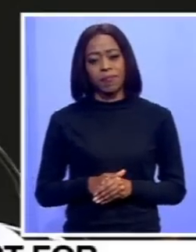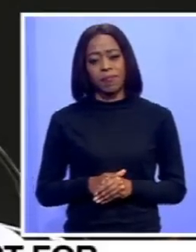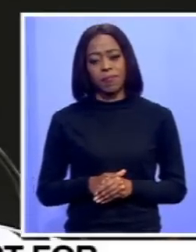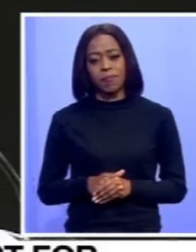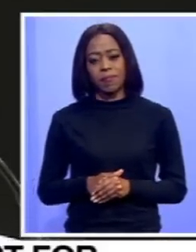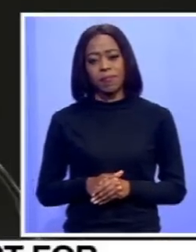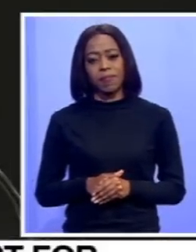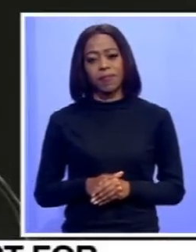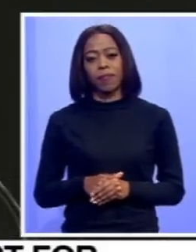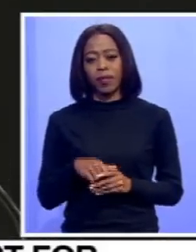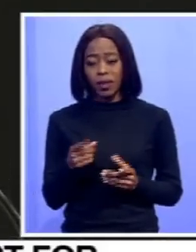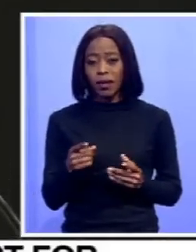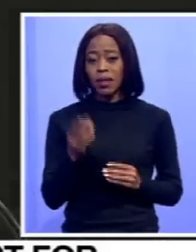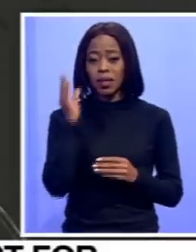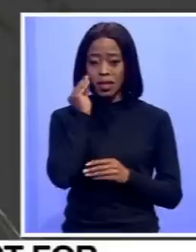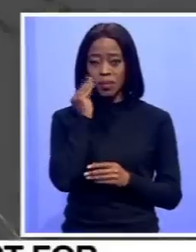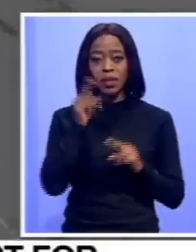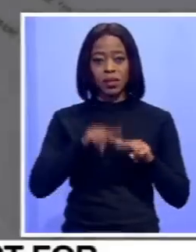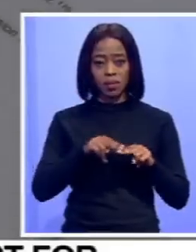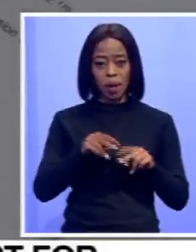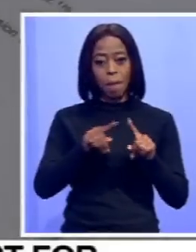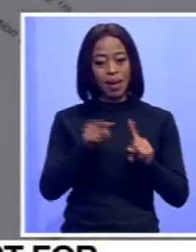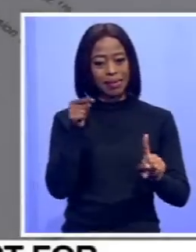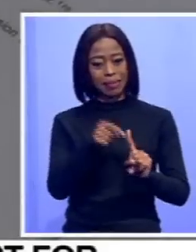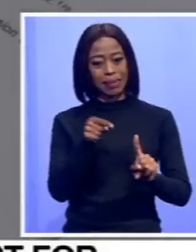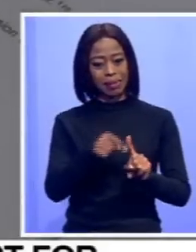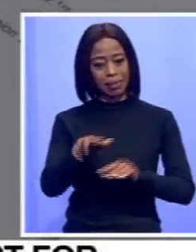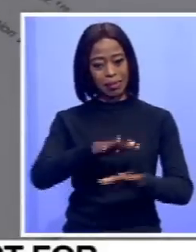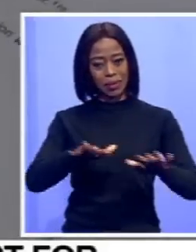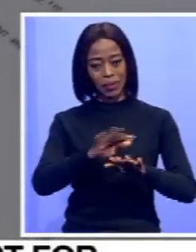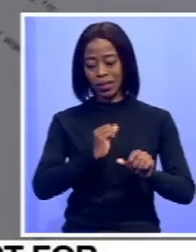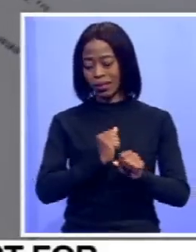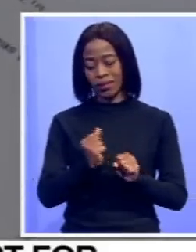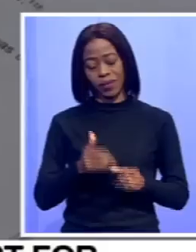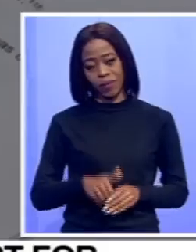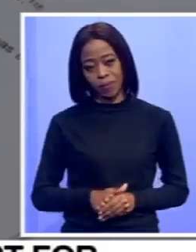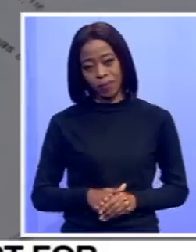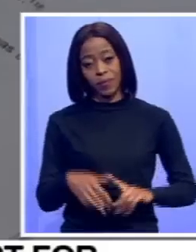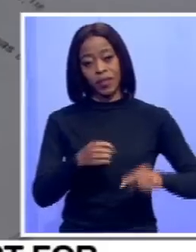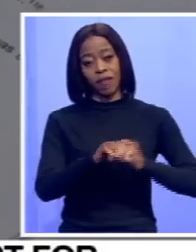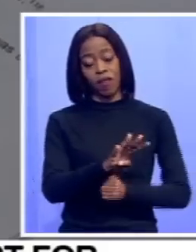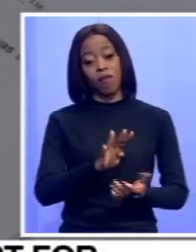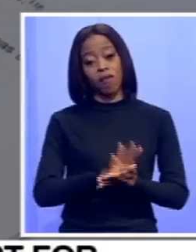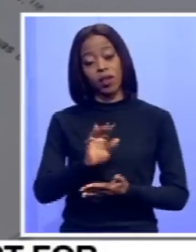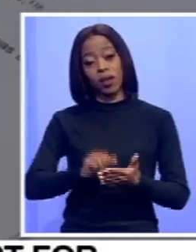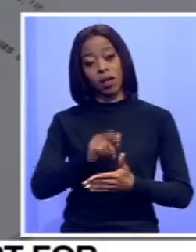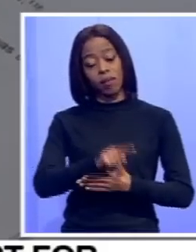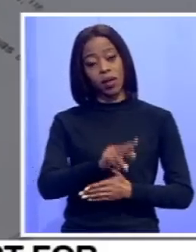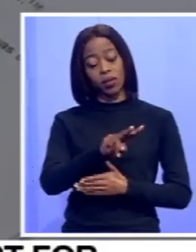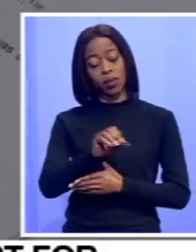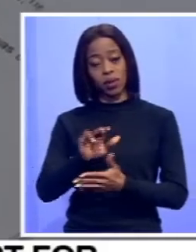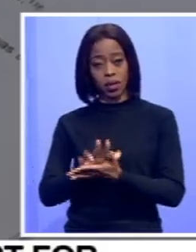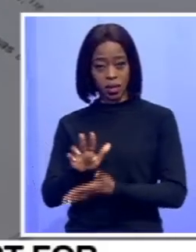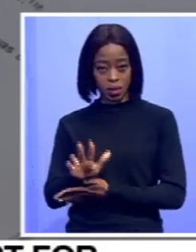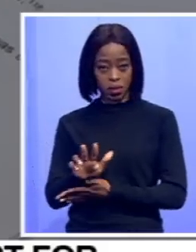led in chief in relation to his experience, but not in relation to the specific incident. Sub 4, on 14 April 2018, he was present